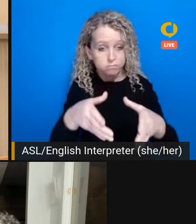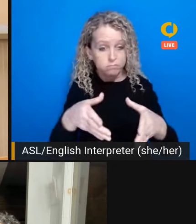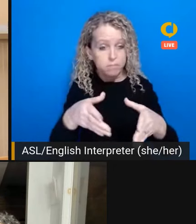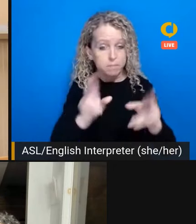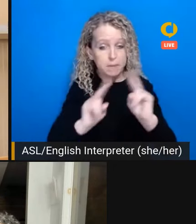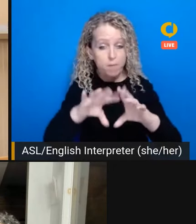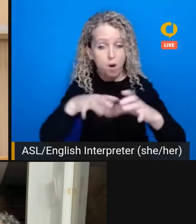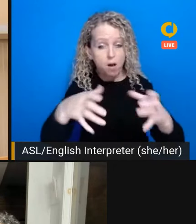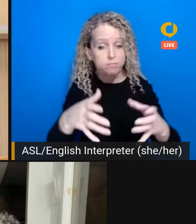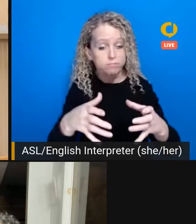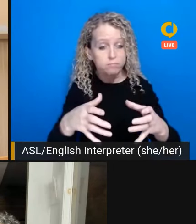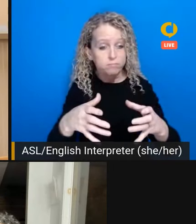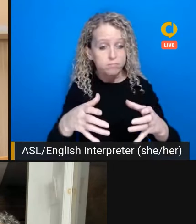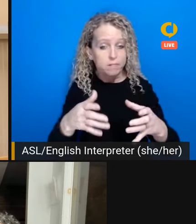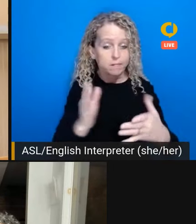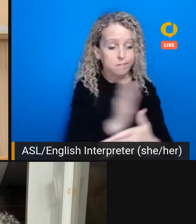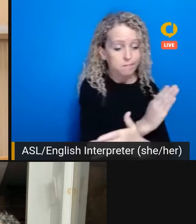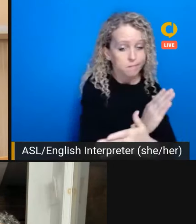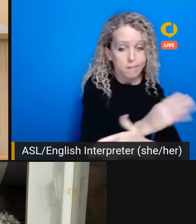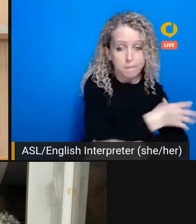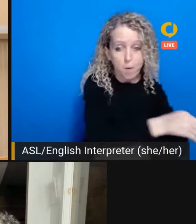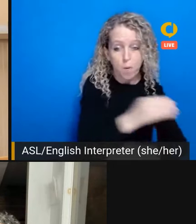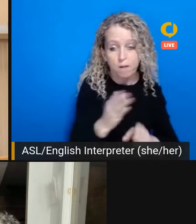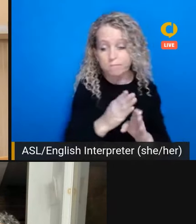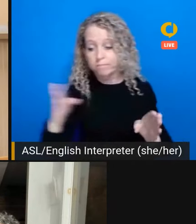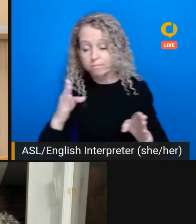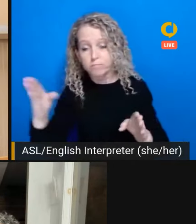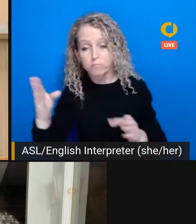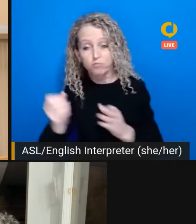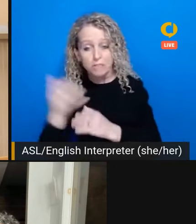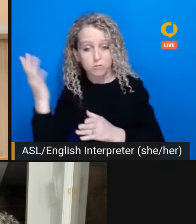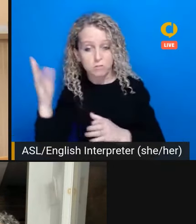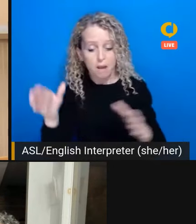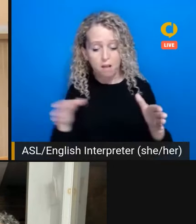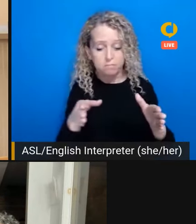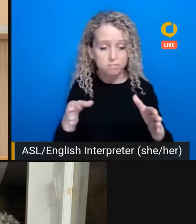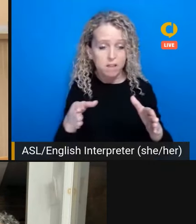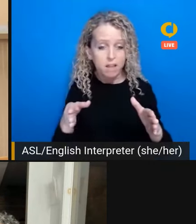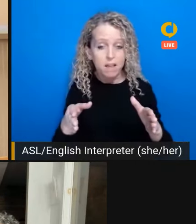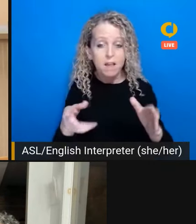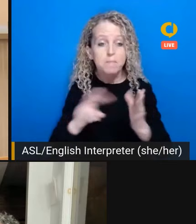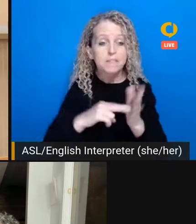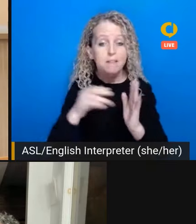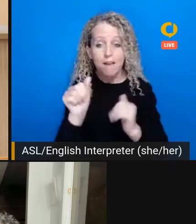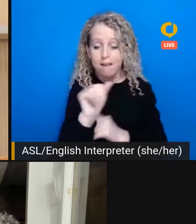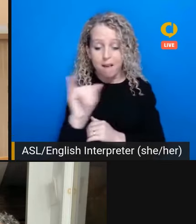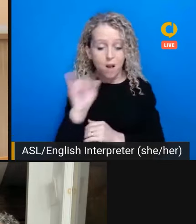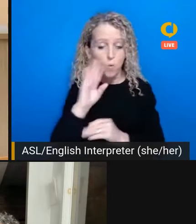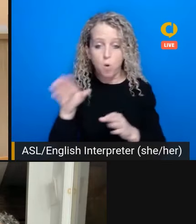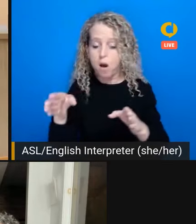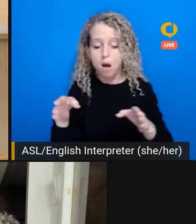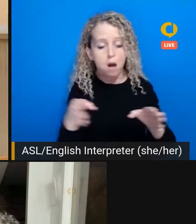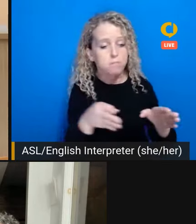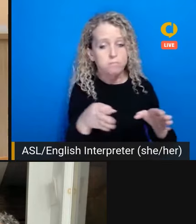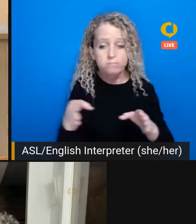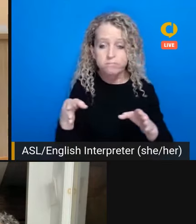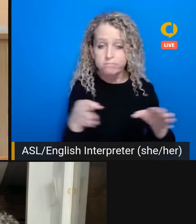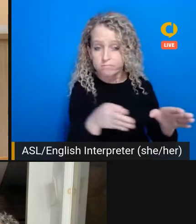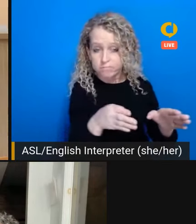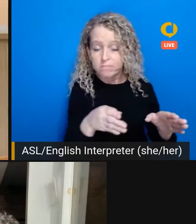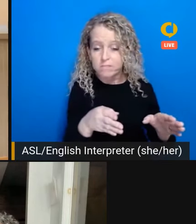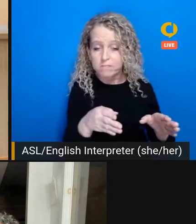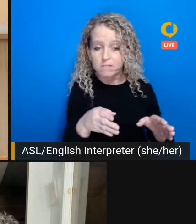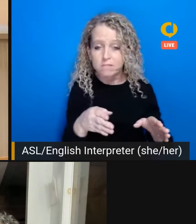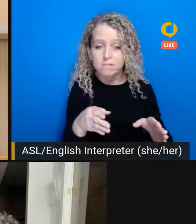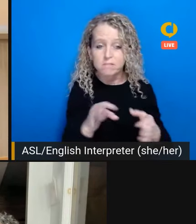capital. And that could over time, not just could, but is likely to over time, move us back toward